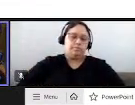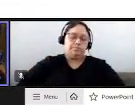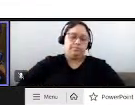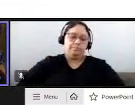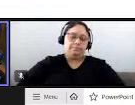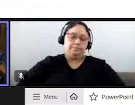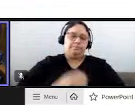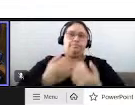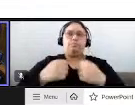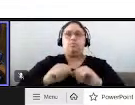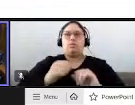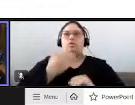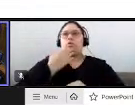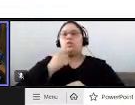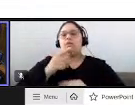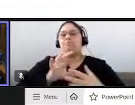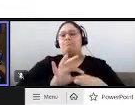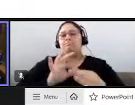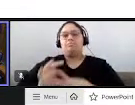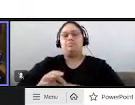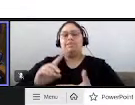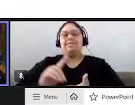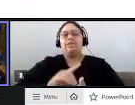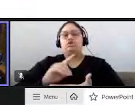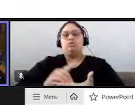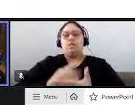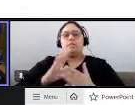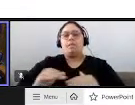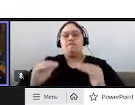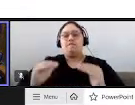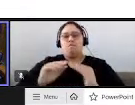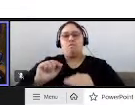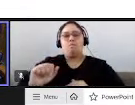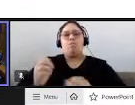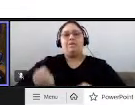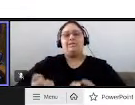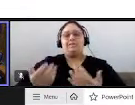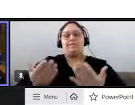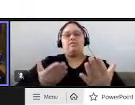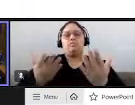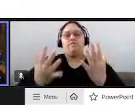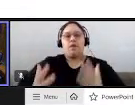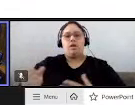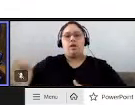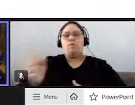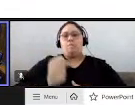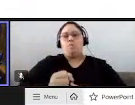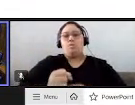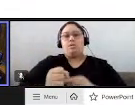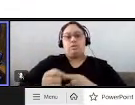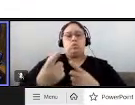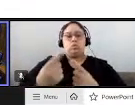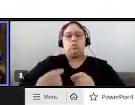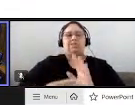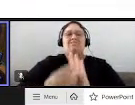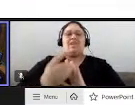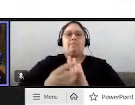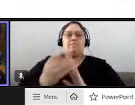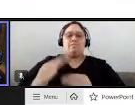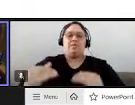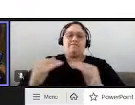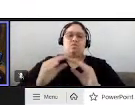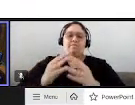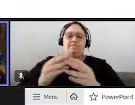Chair, thank you. It's in relation to the digital platform where the service provider was to be appointed to actually do the development of this